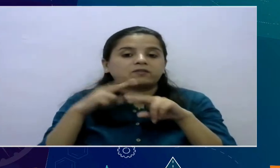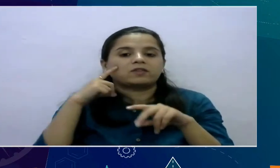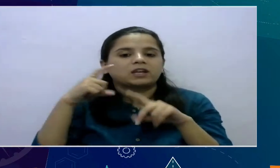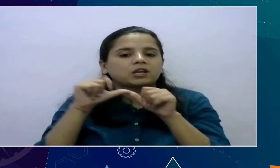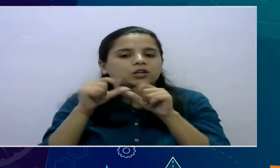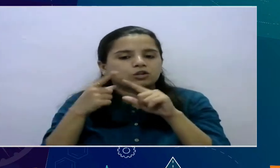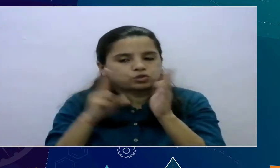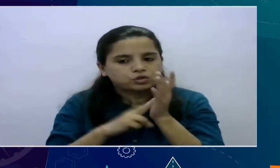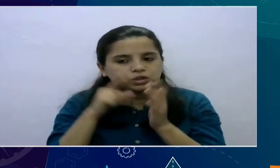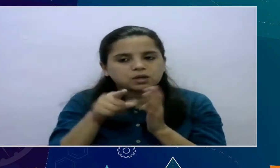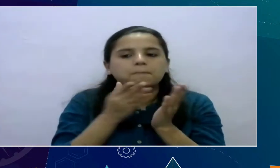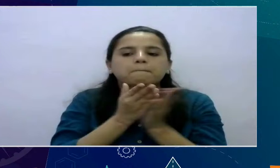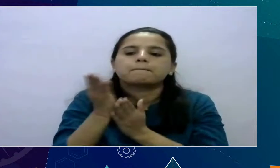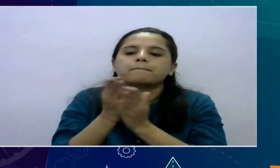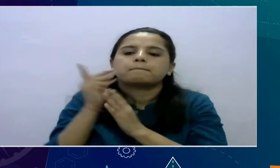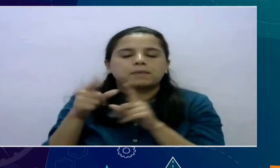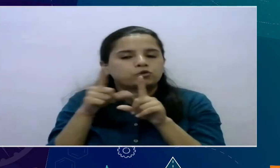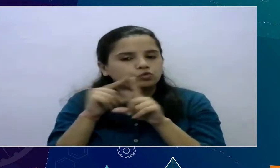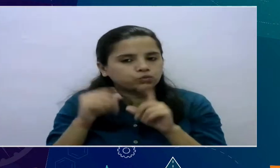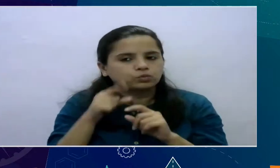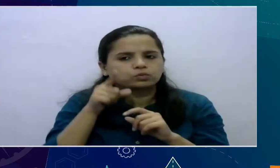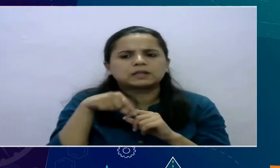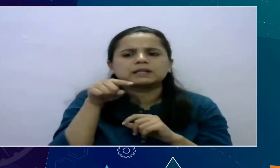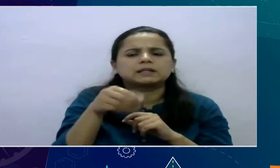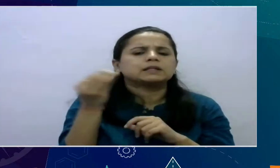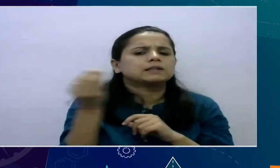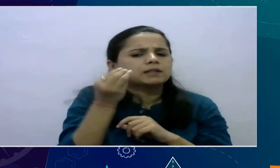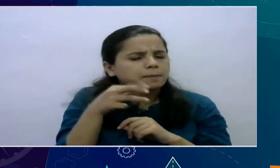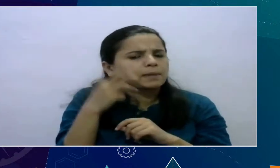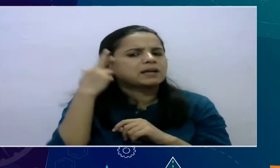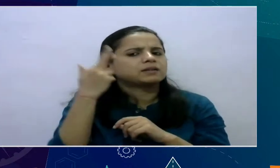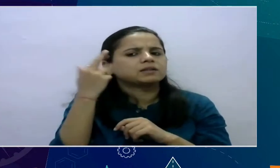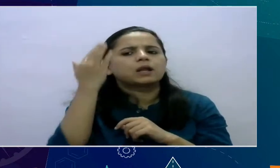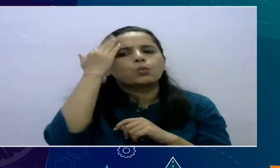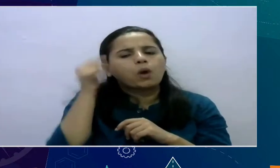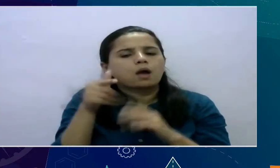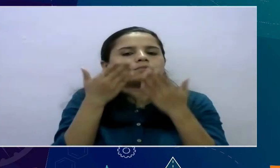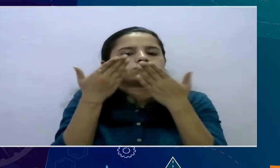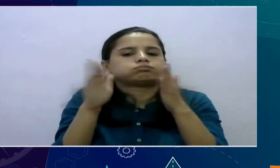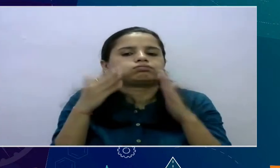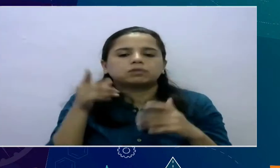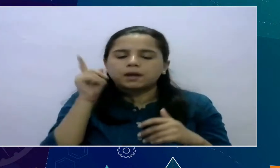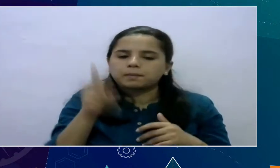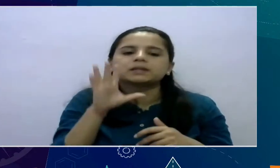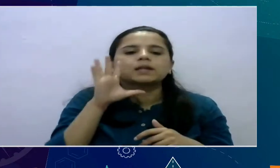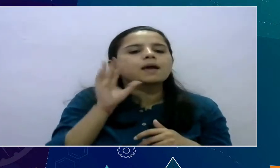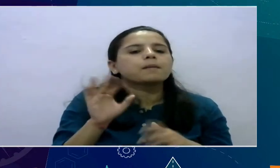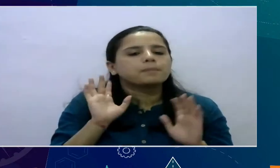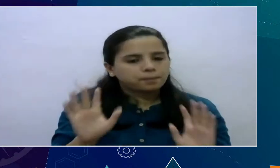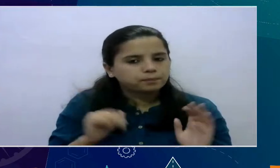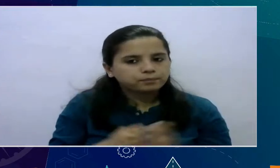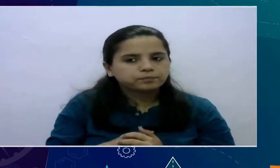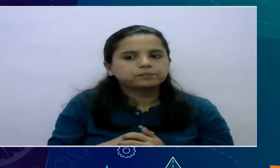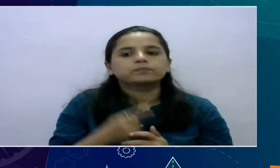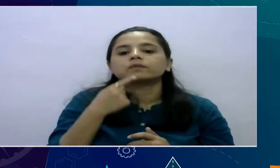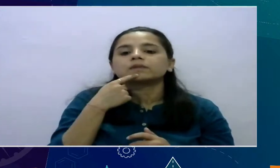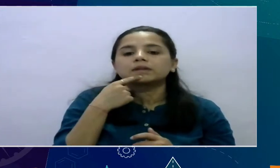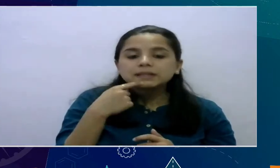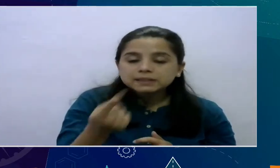right. So these are some of the reasons why separation is done. And also sometimes that once